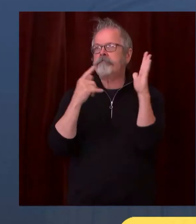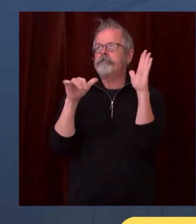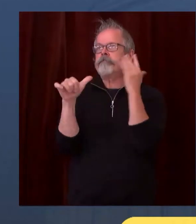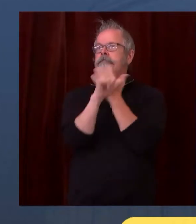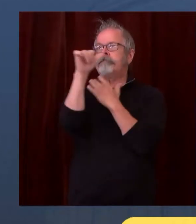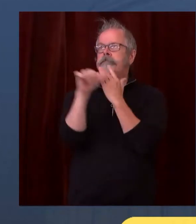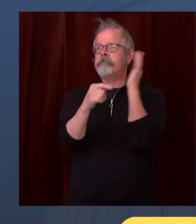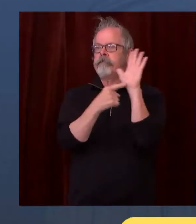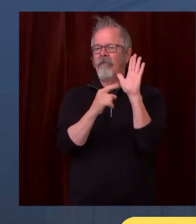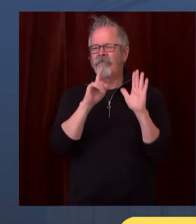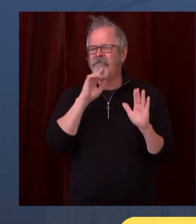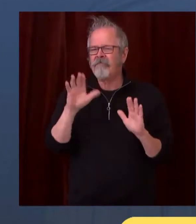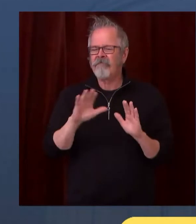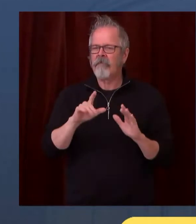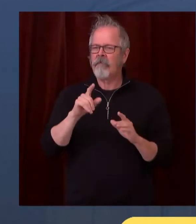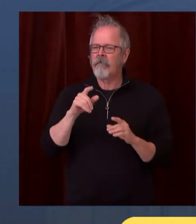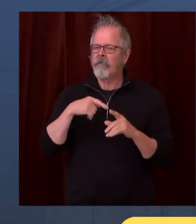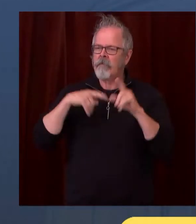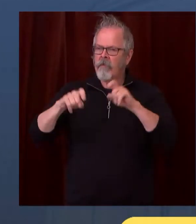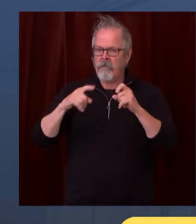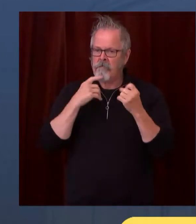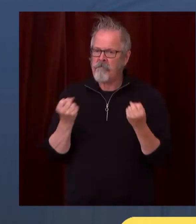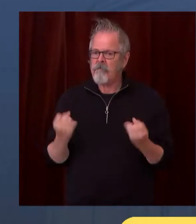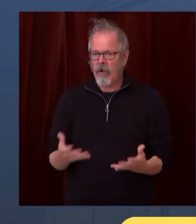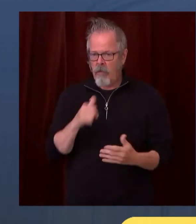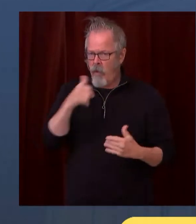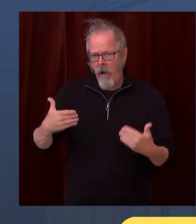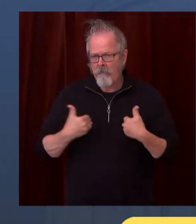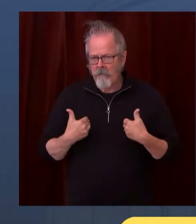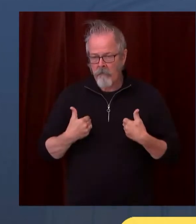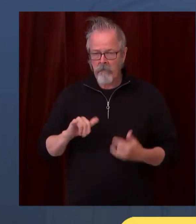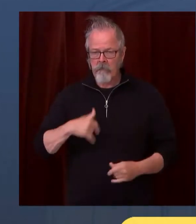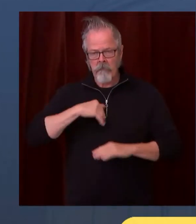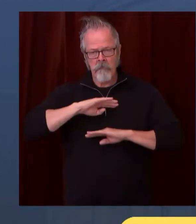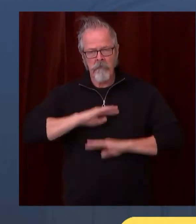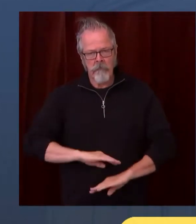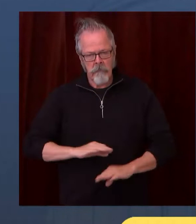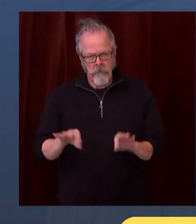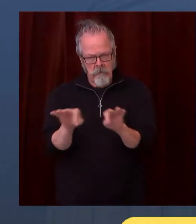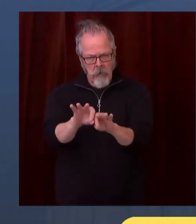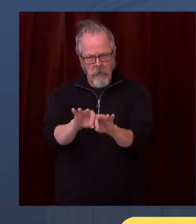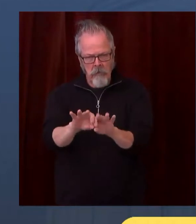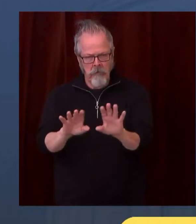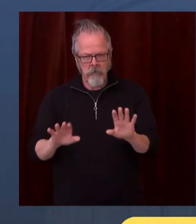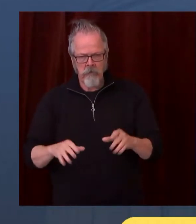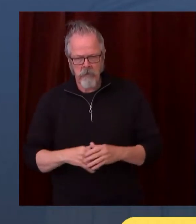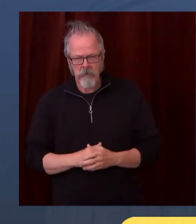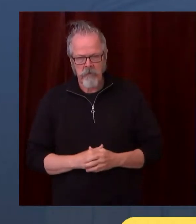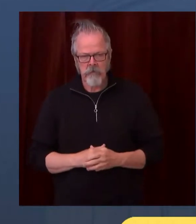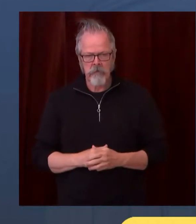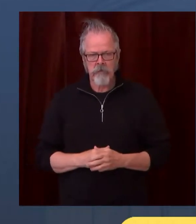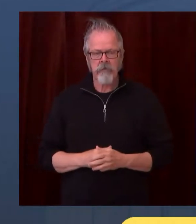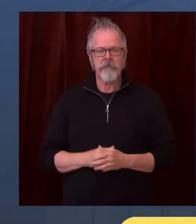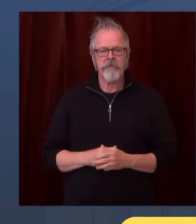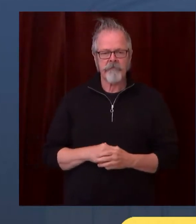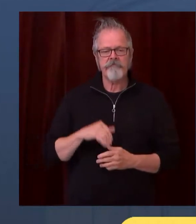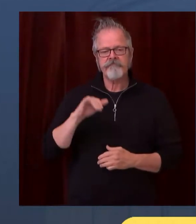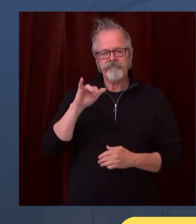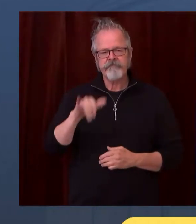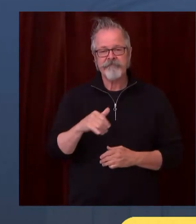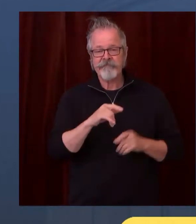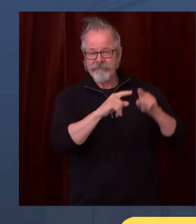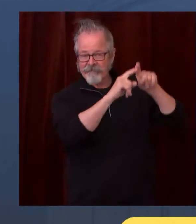tests done, which is in a blue line, and the positivity percentage, the number of tests that came back positive, in the orange